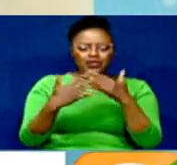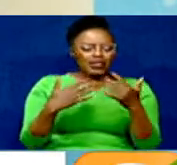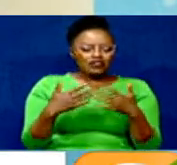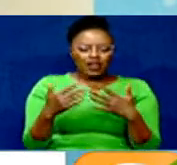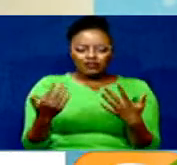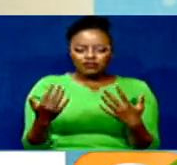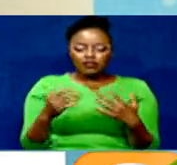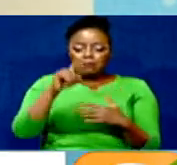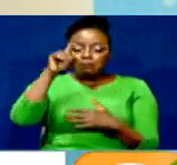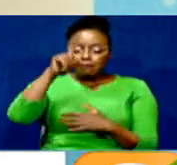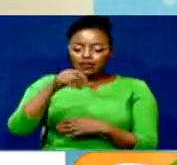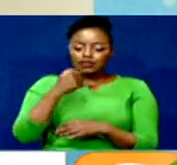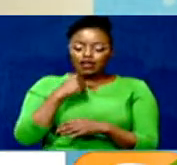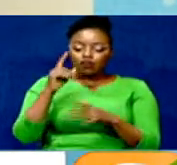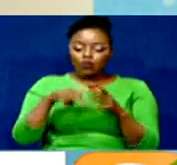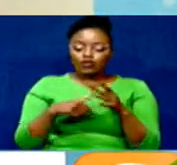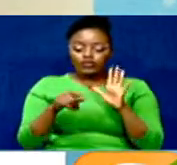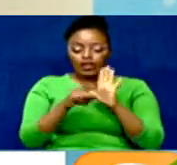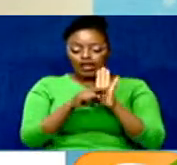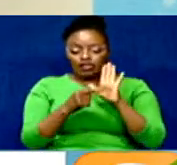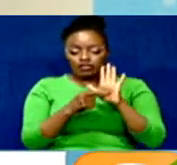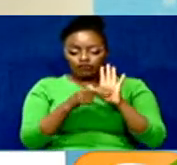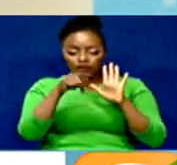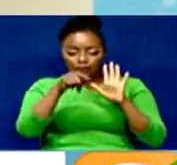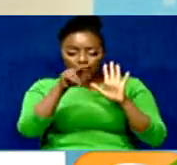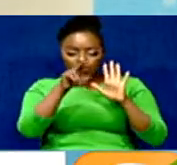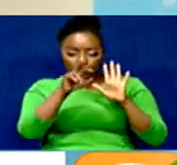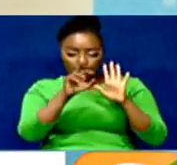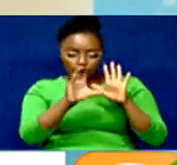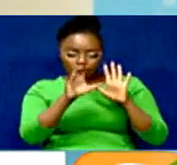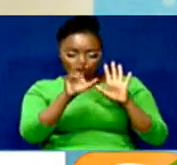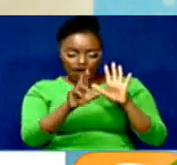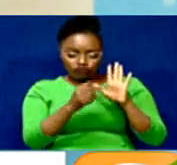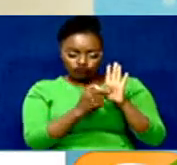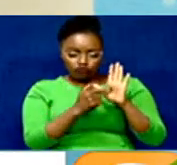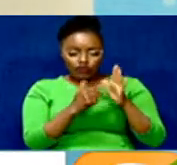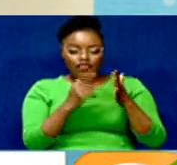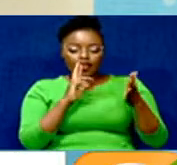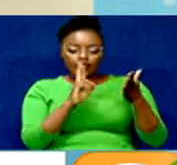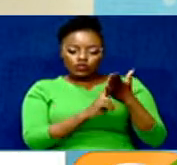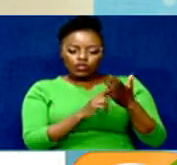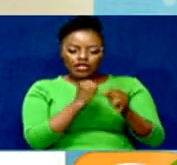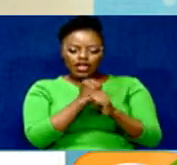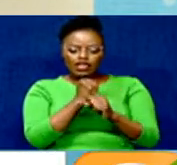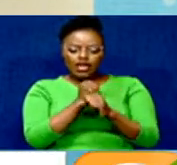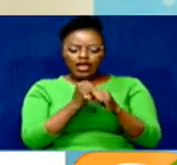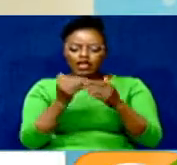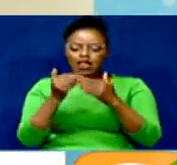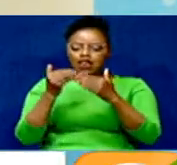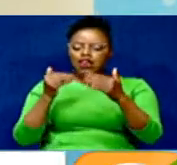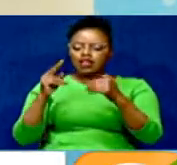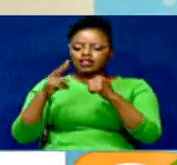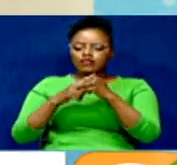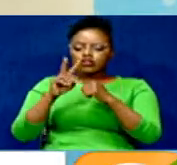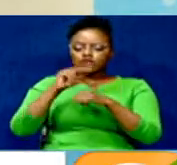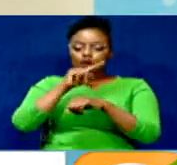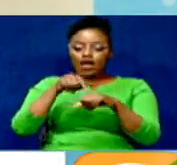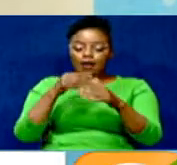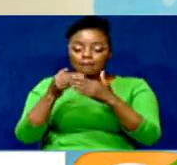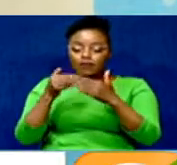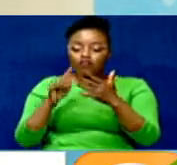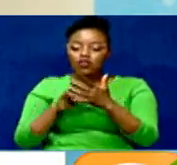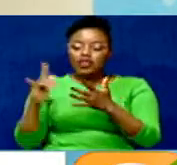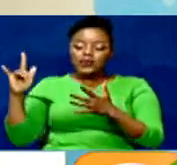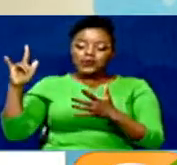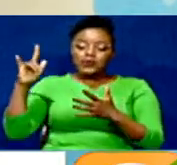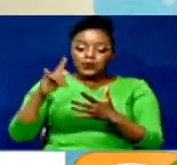in possession of a negative PCR test results conducted not more than 72 hours before